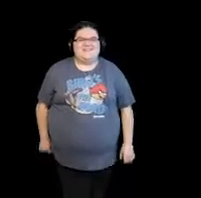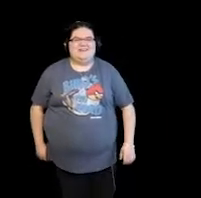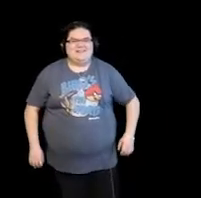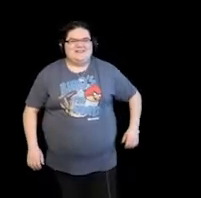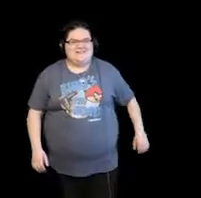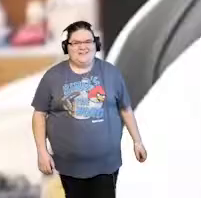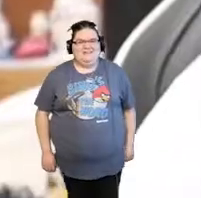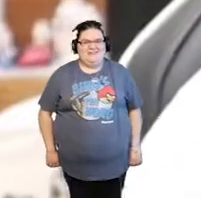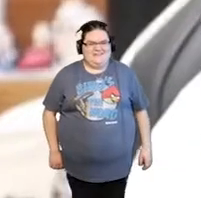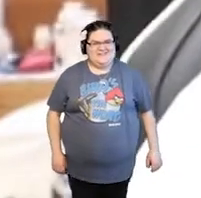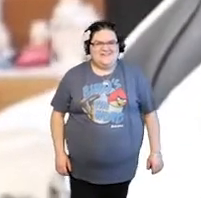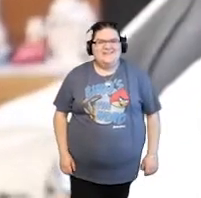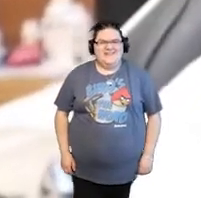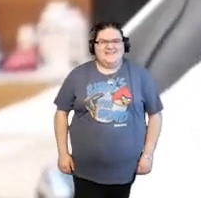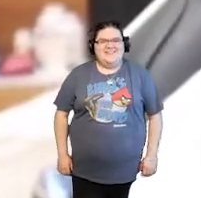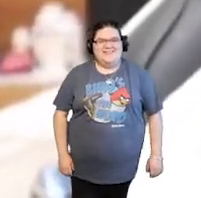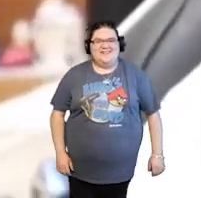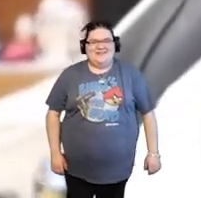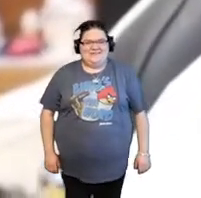that's joke. That is joke.